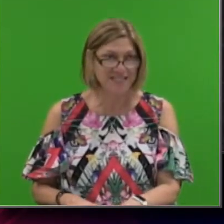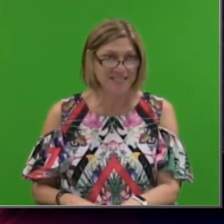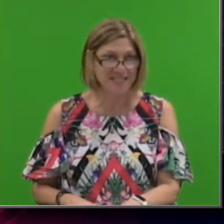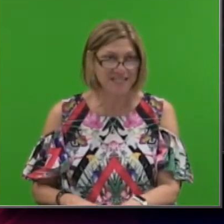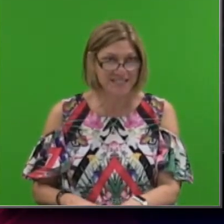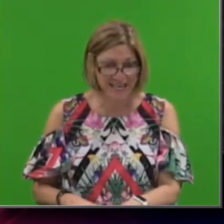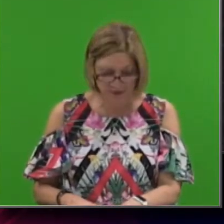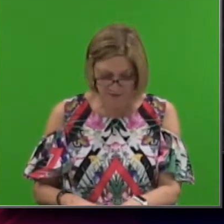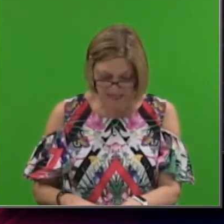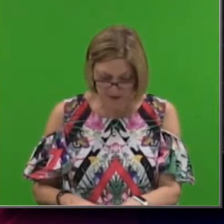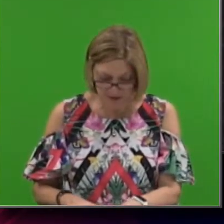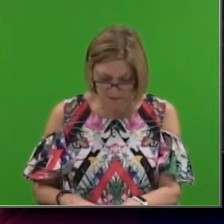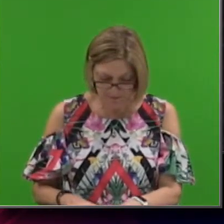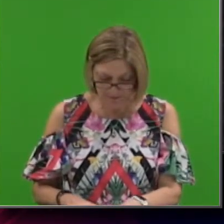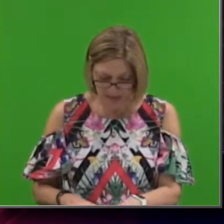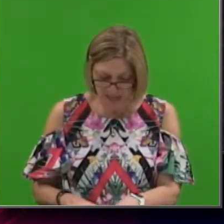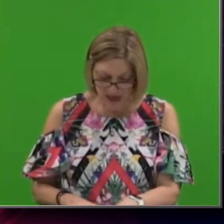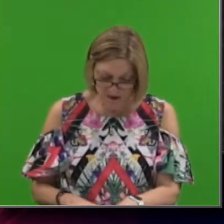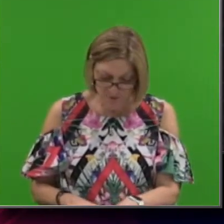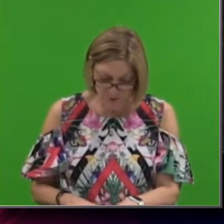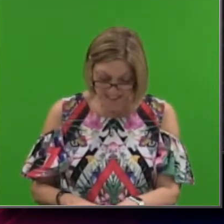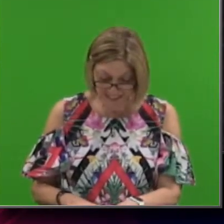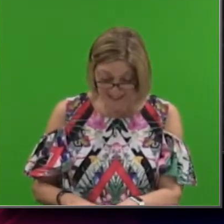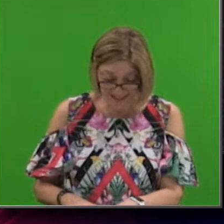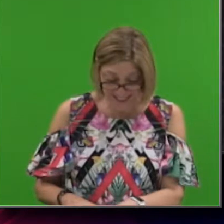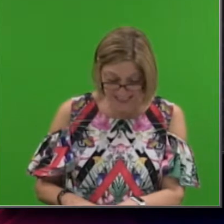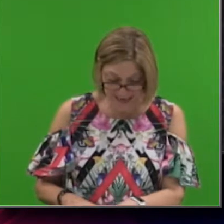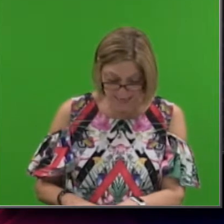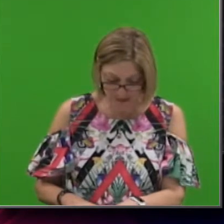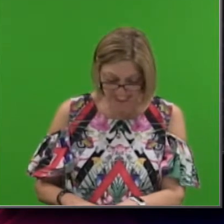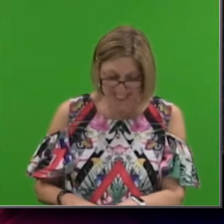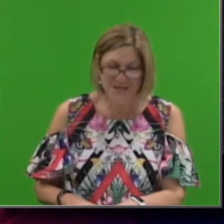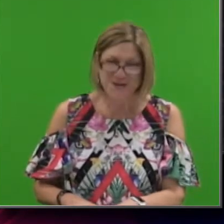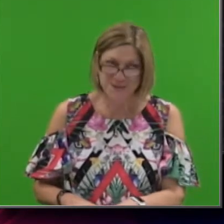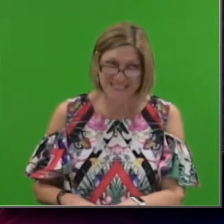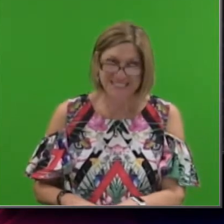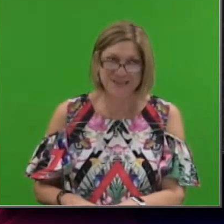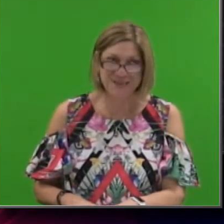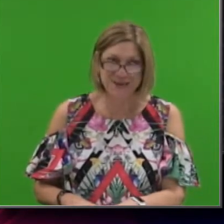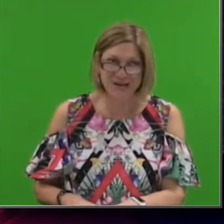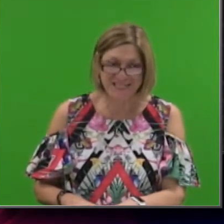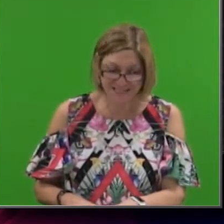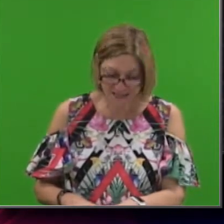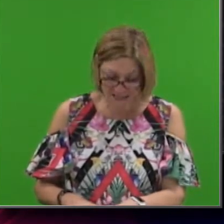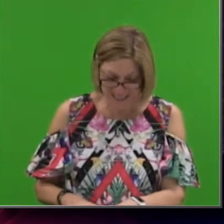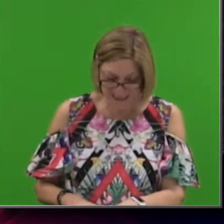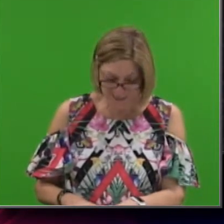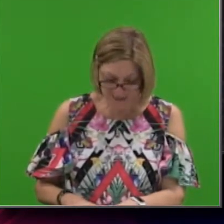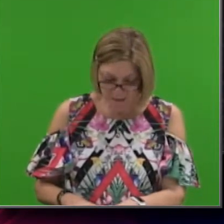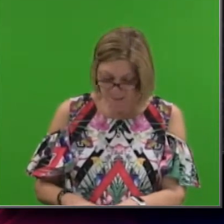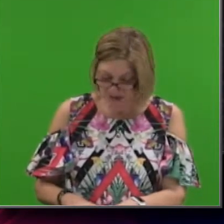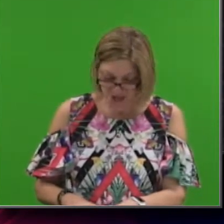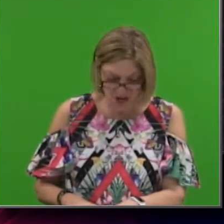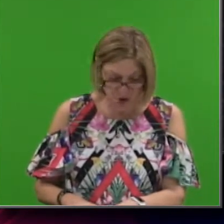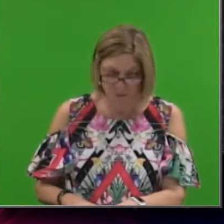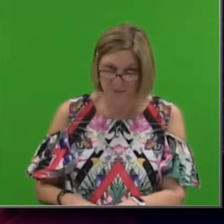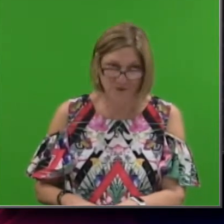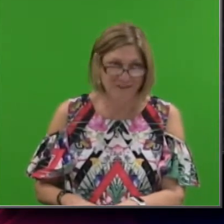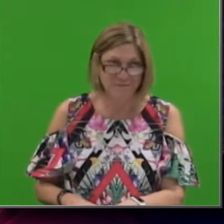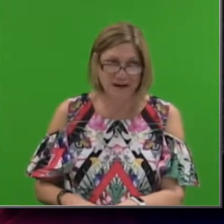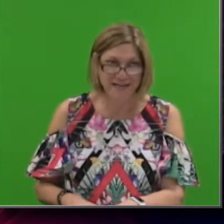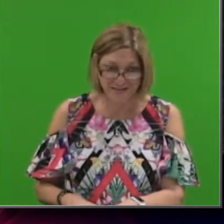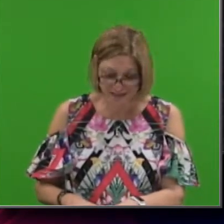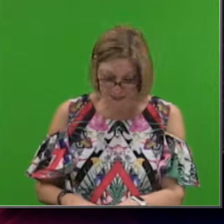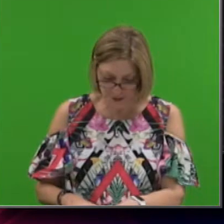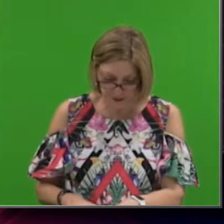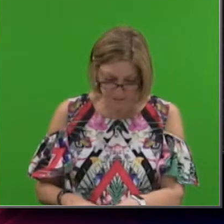walking stick to get around. Of course, inside that body was still the goddess Athena, but no one would